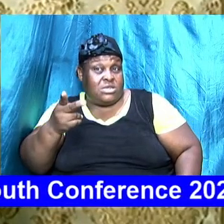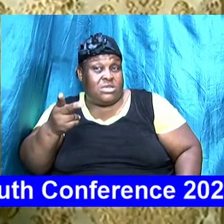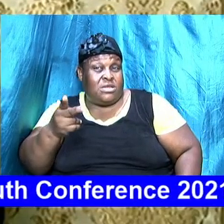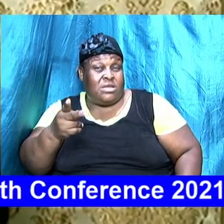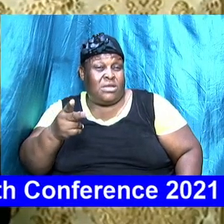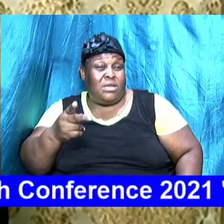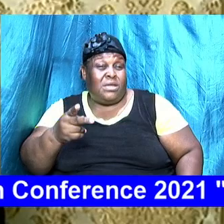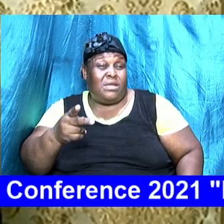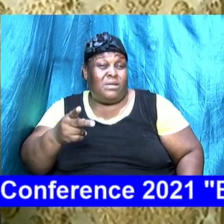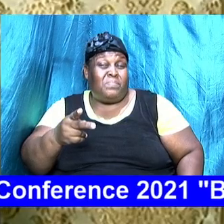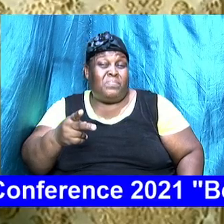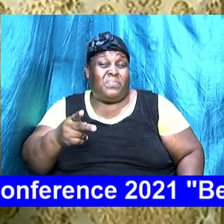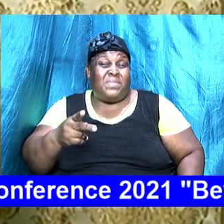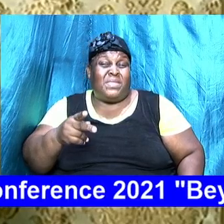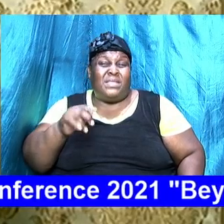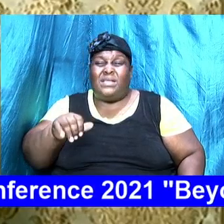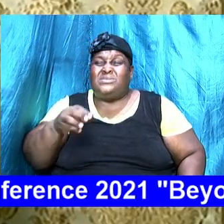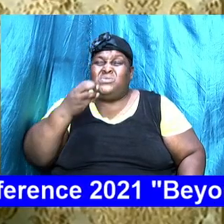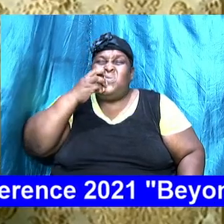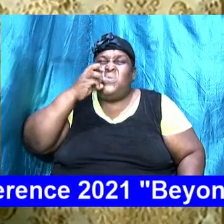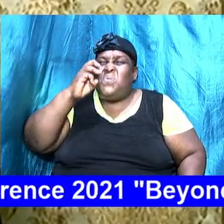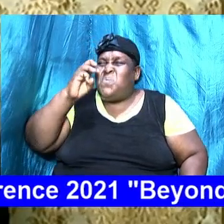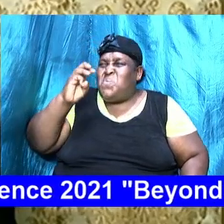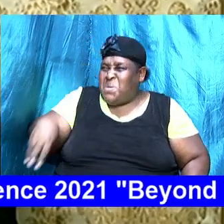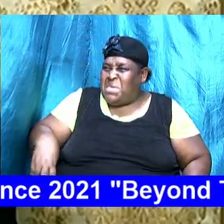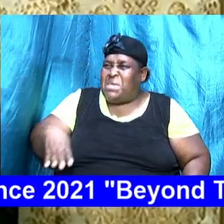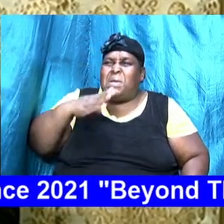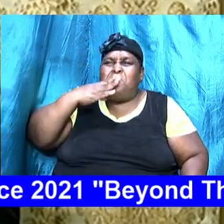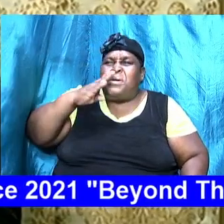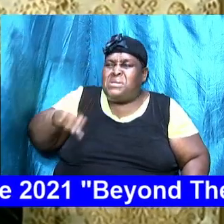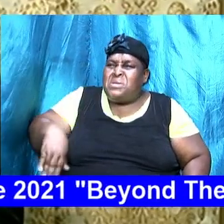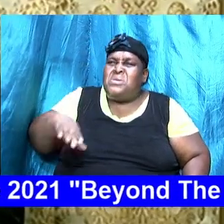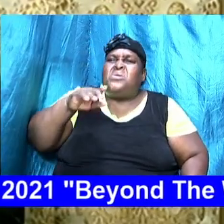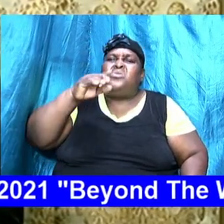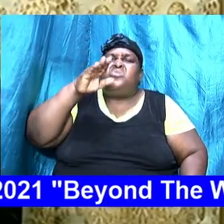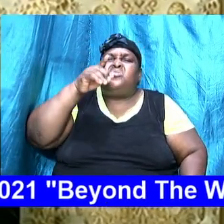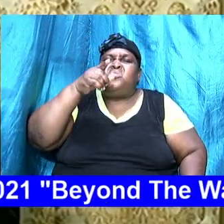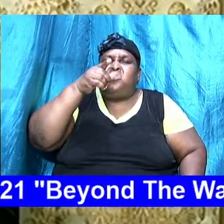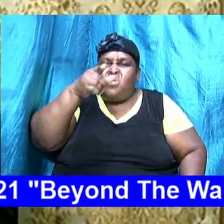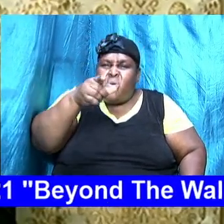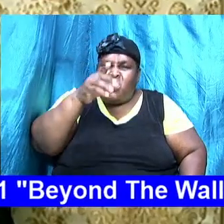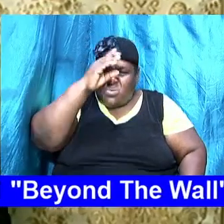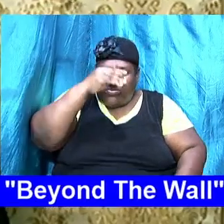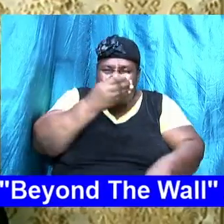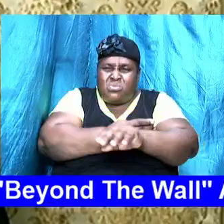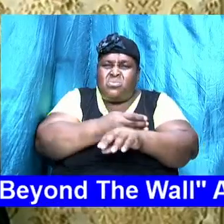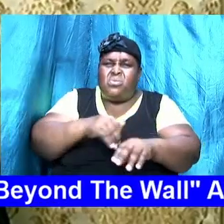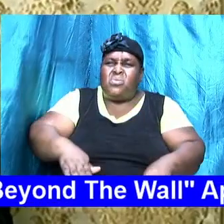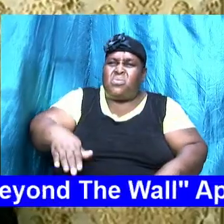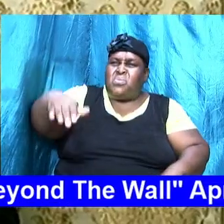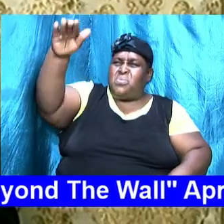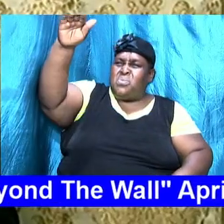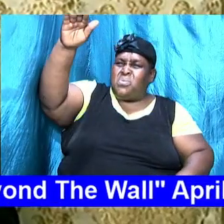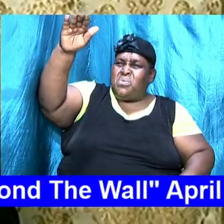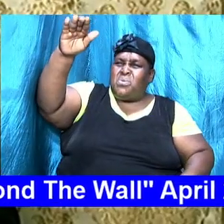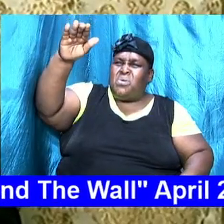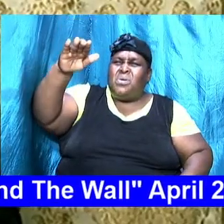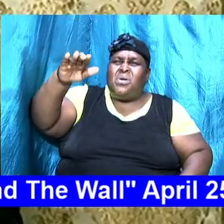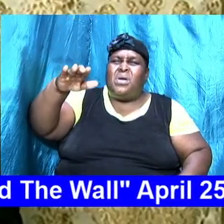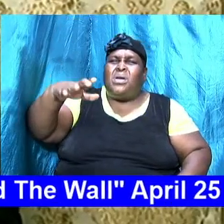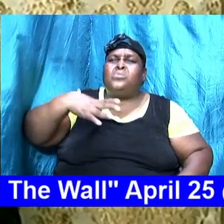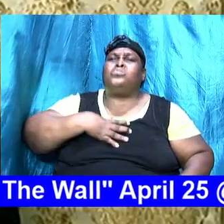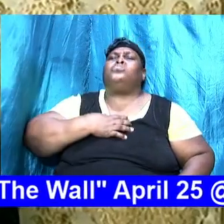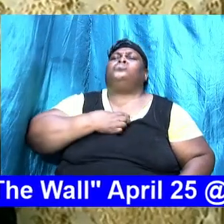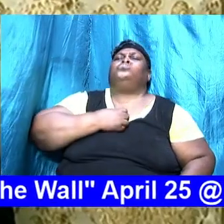Oh God, that is just wicked and terrible. Your son is going to grow up and he is going to drape